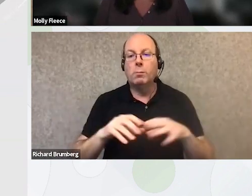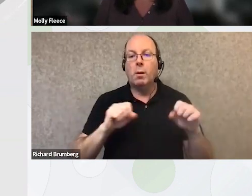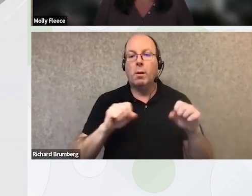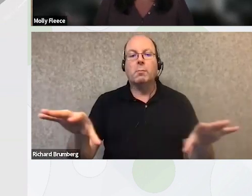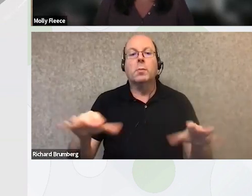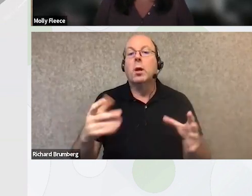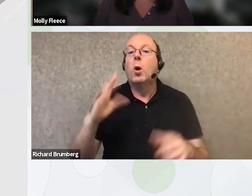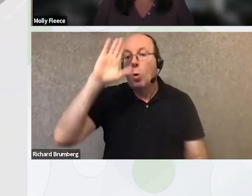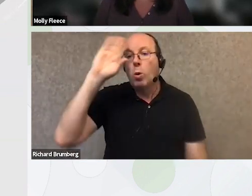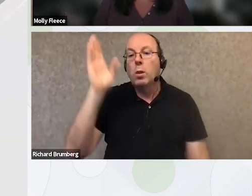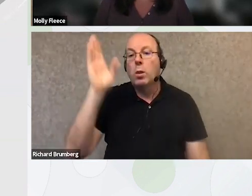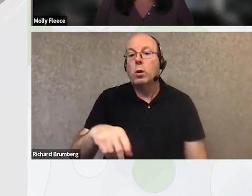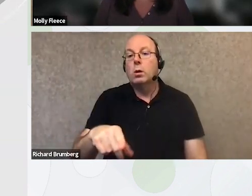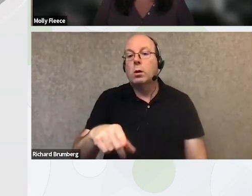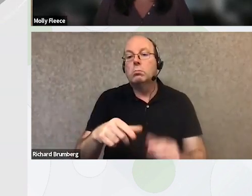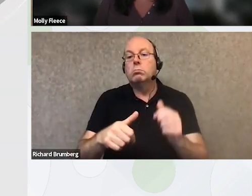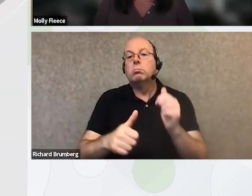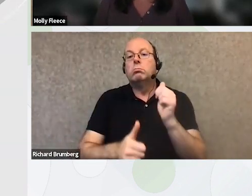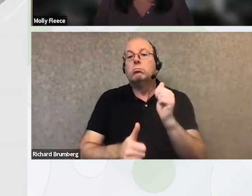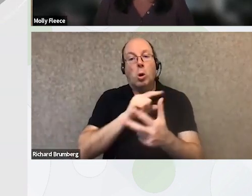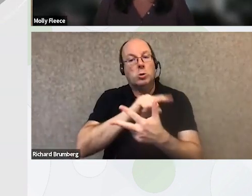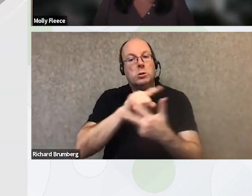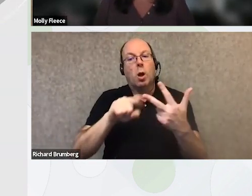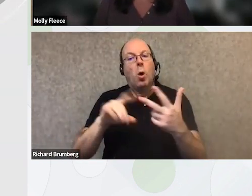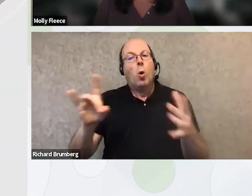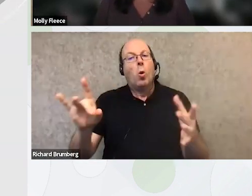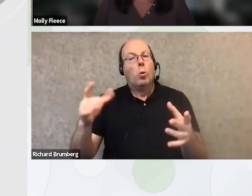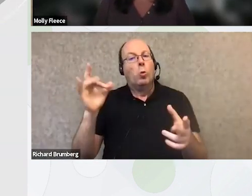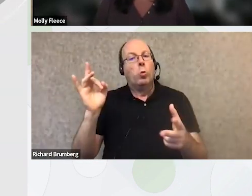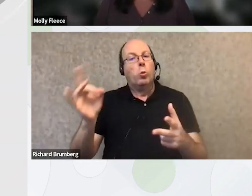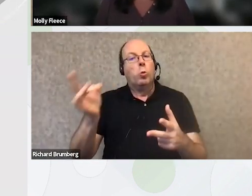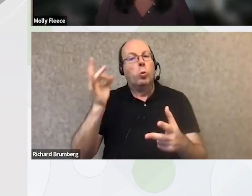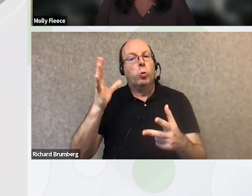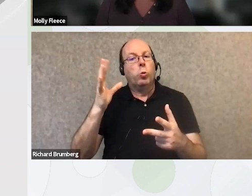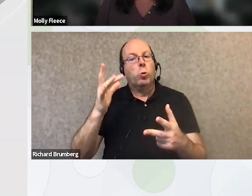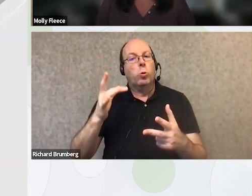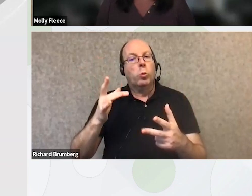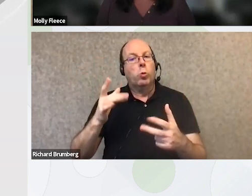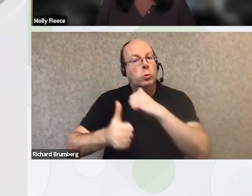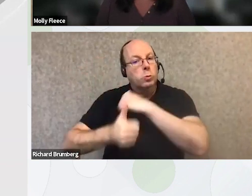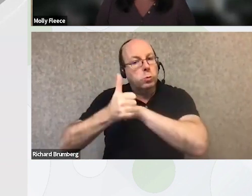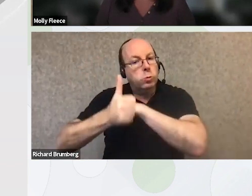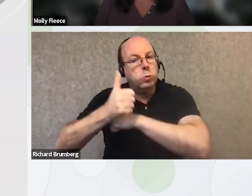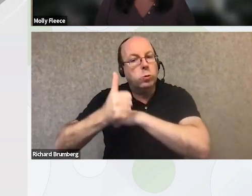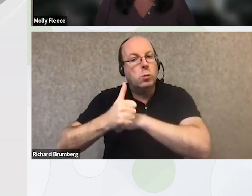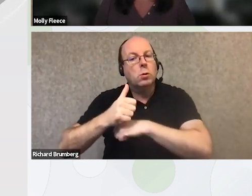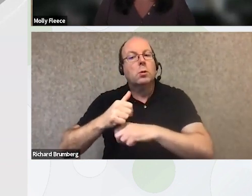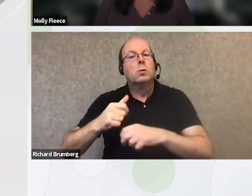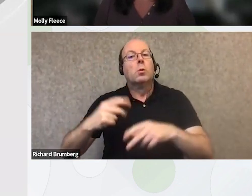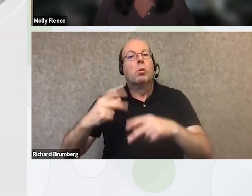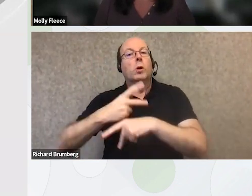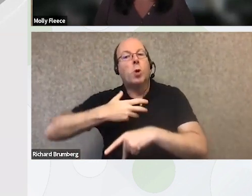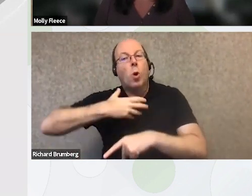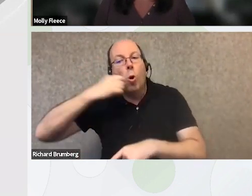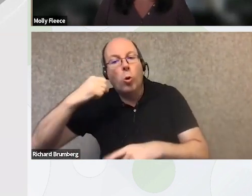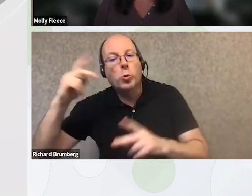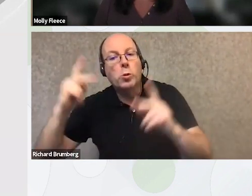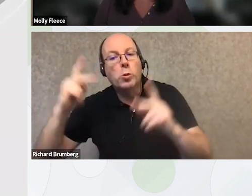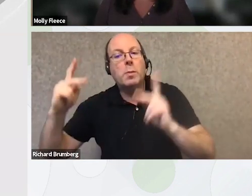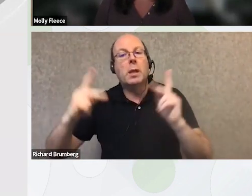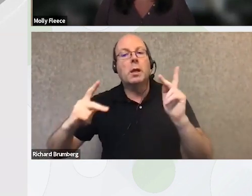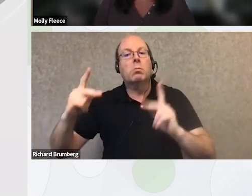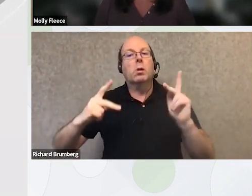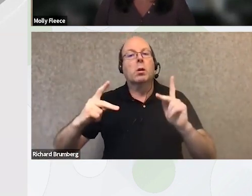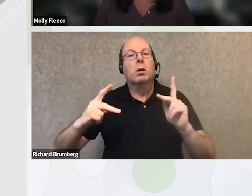know is that all of these pose a major threat to particularly older adults, older immune